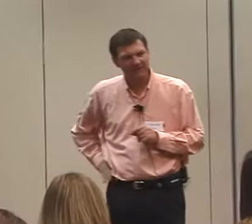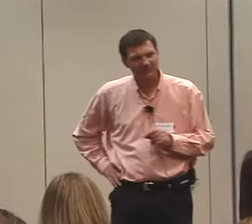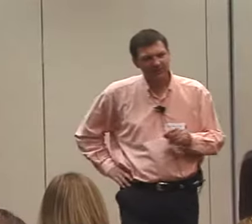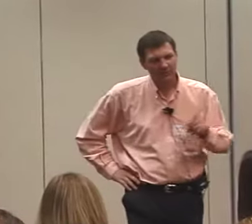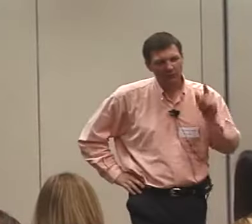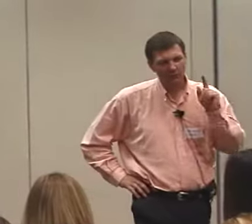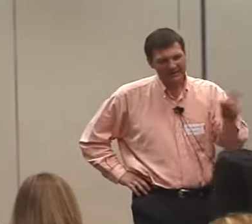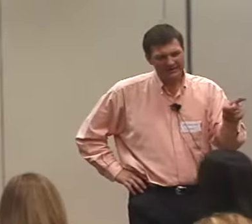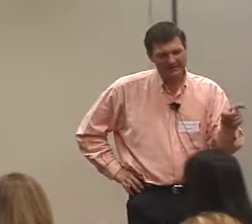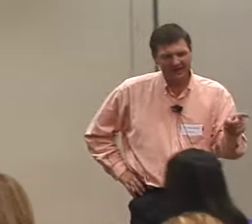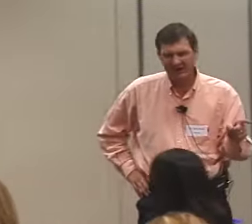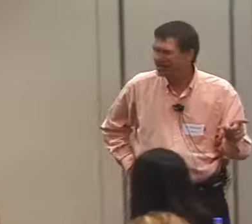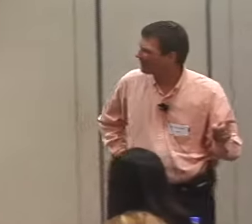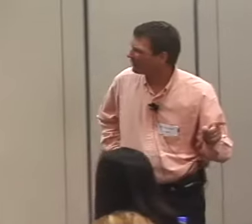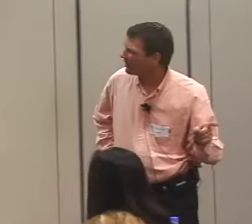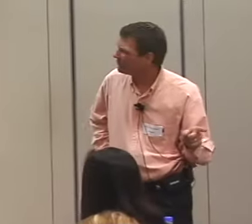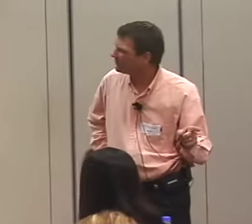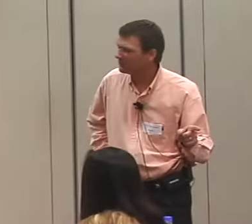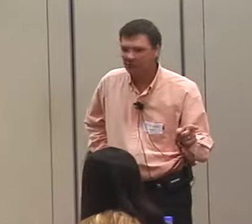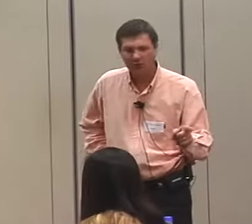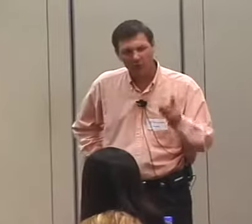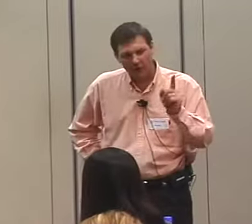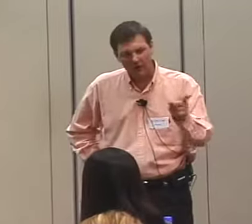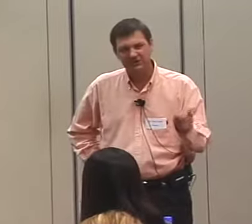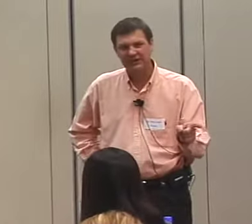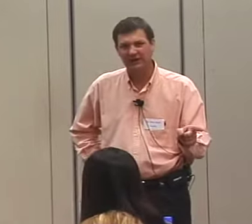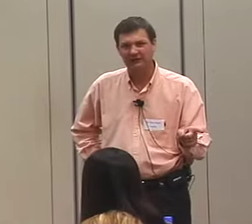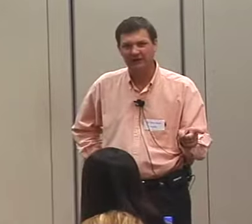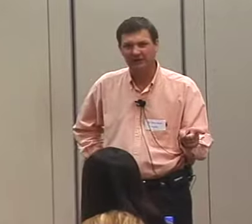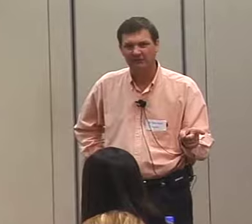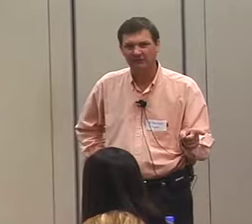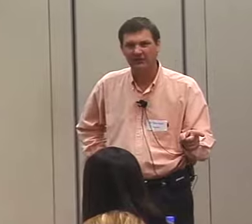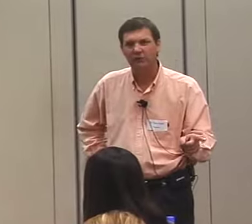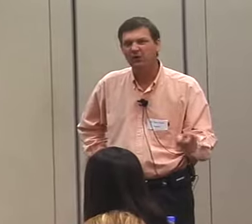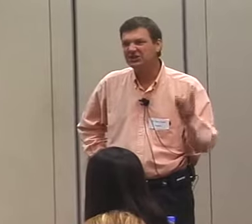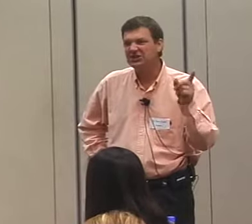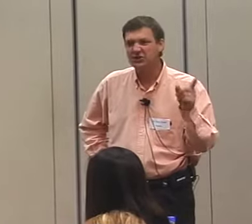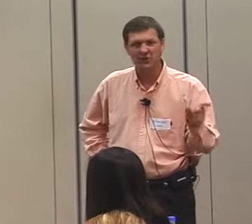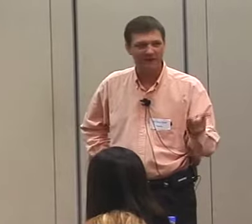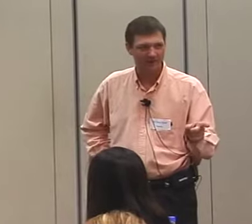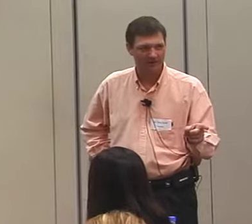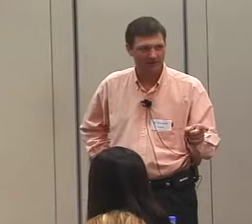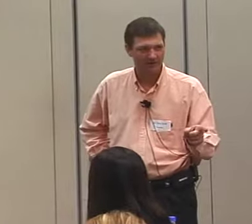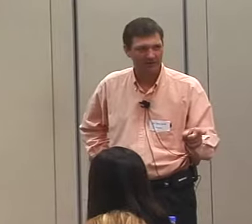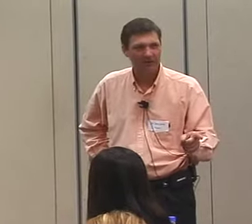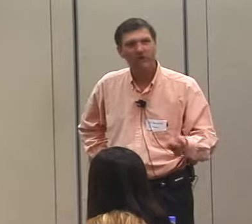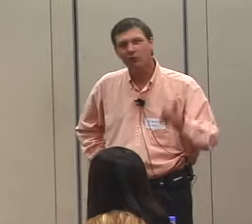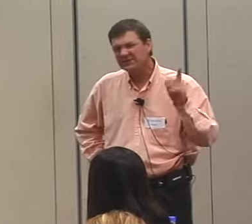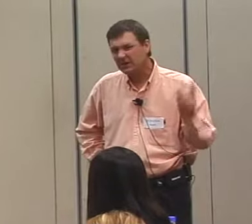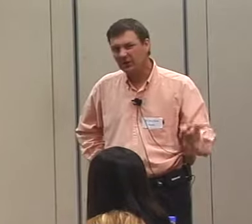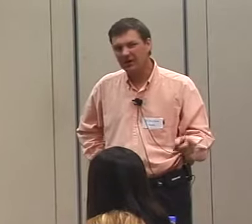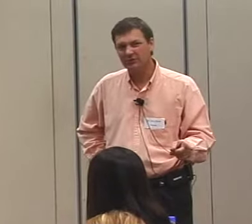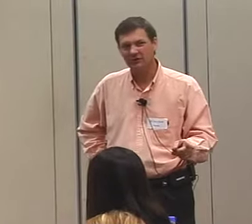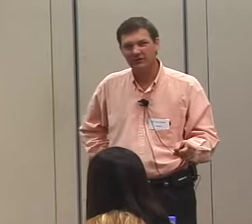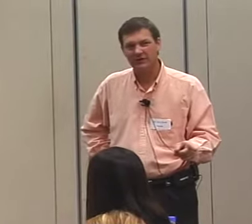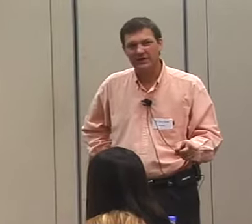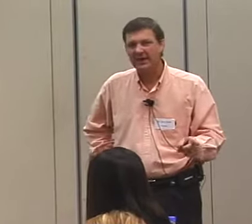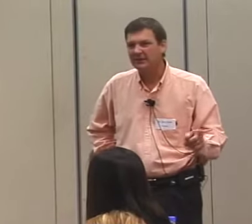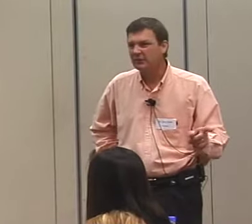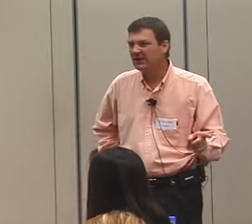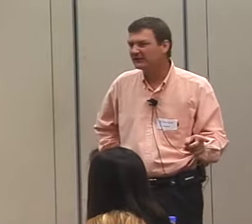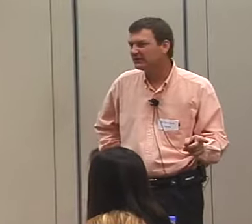say, when does Amy have her problems? Where does she have her problems? What is she doing there? What's going on with